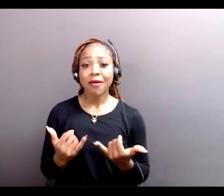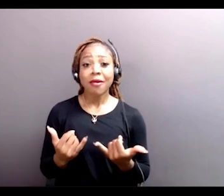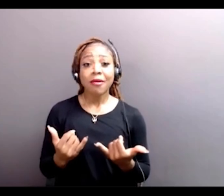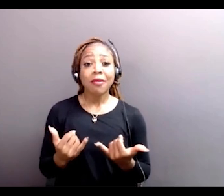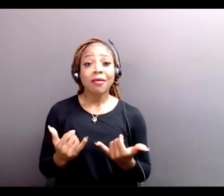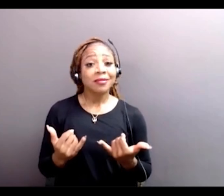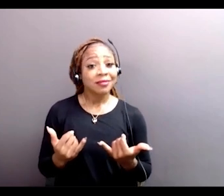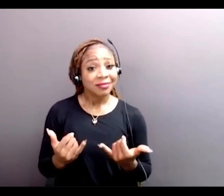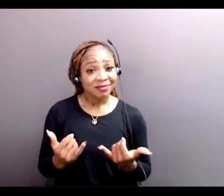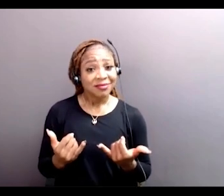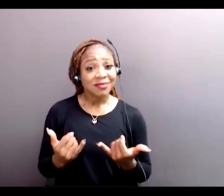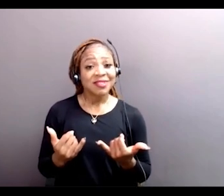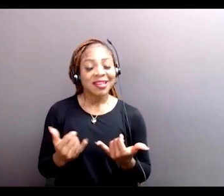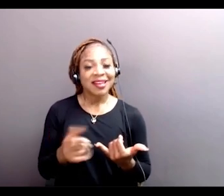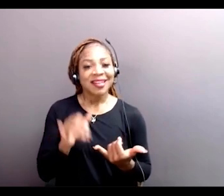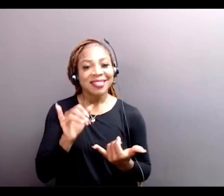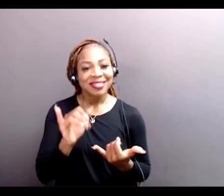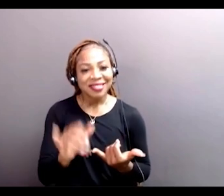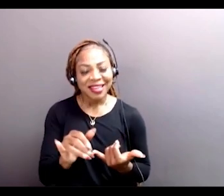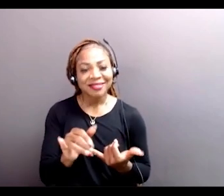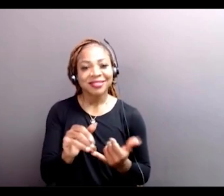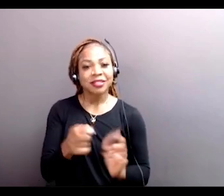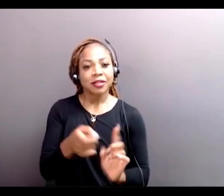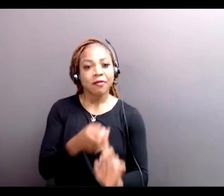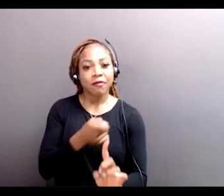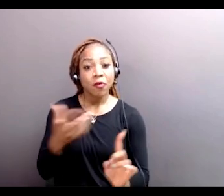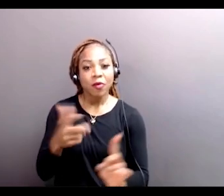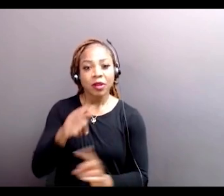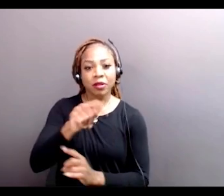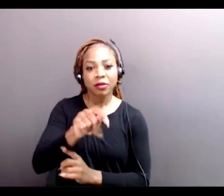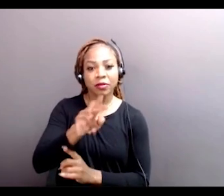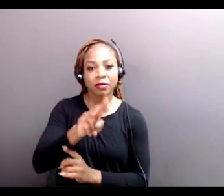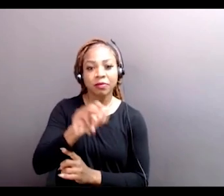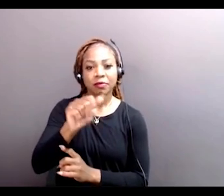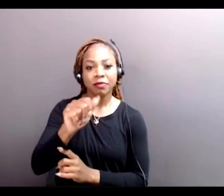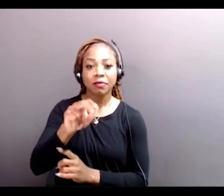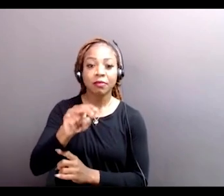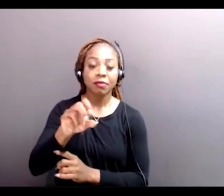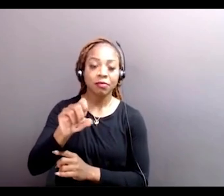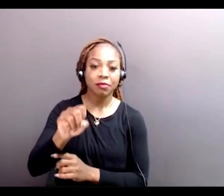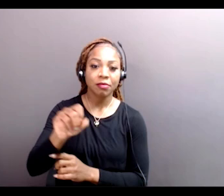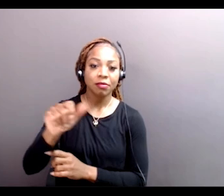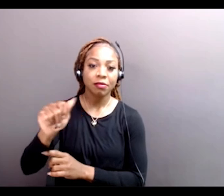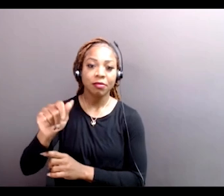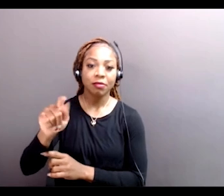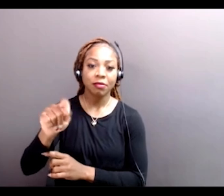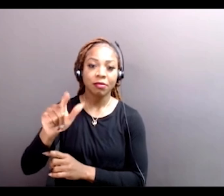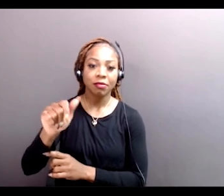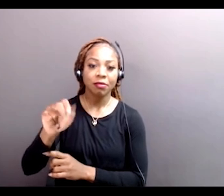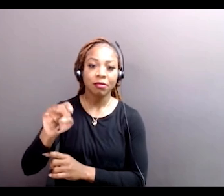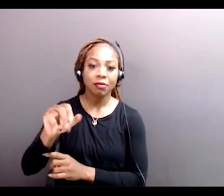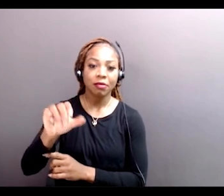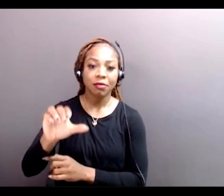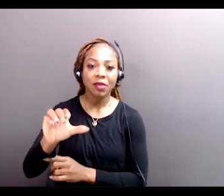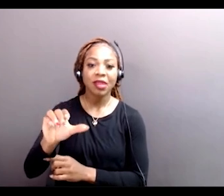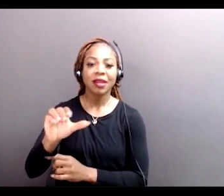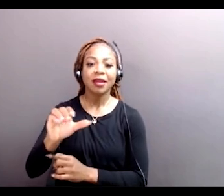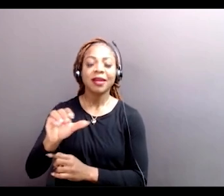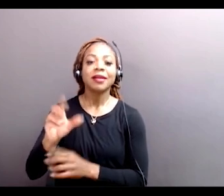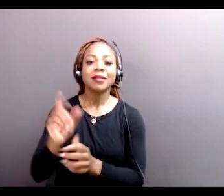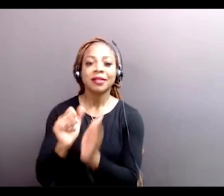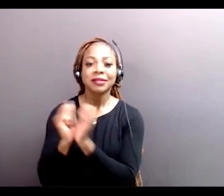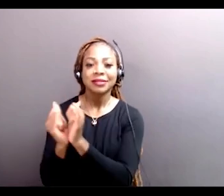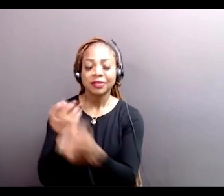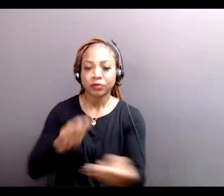this moment comes directly from the transatlantic slave trade, including what slavery looked like in Canada and how it